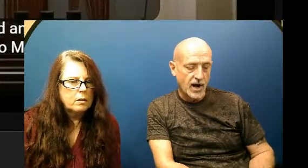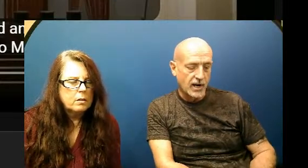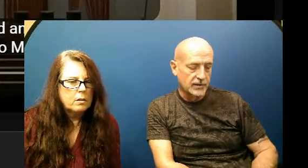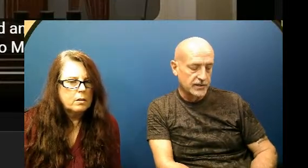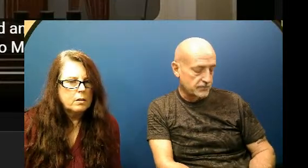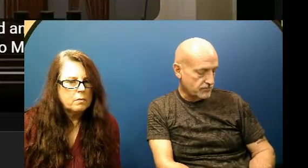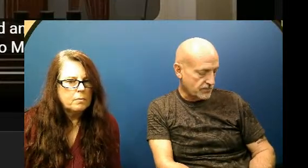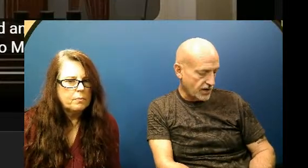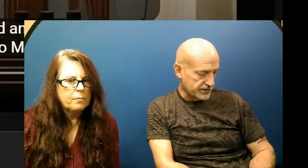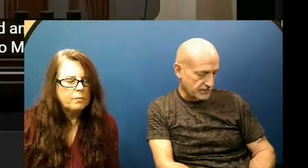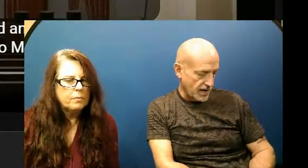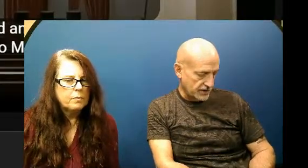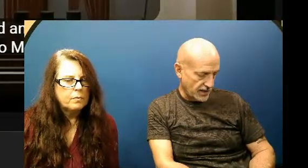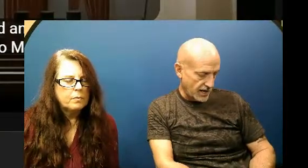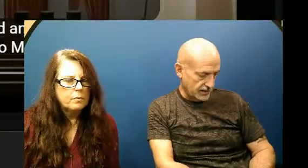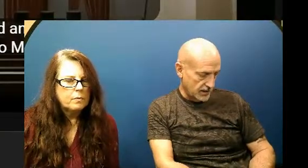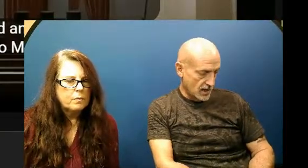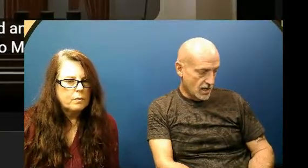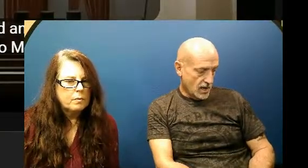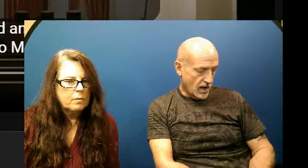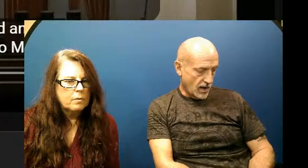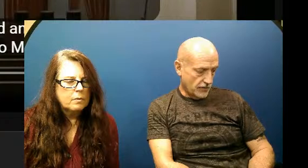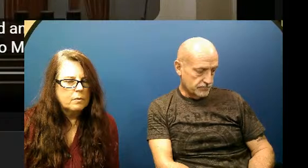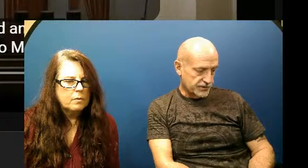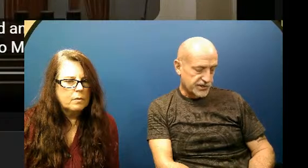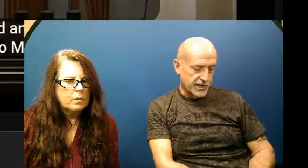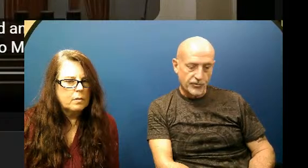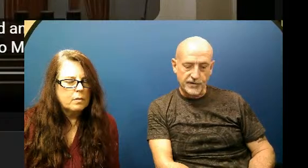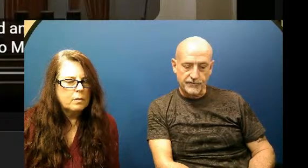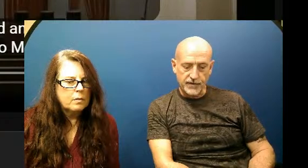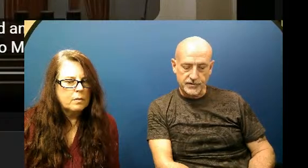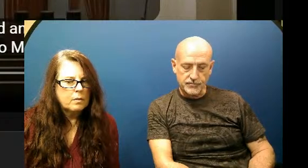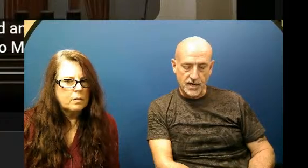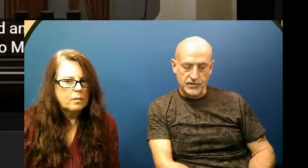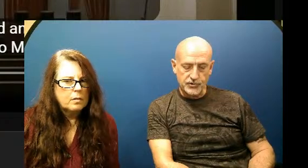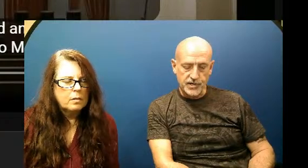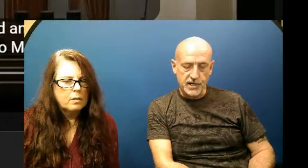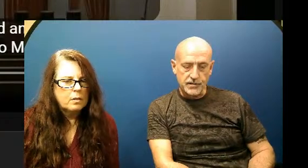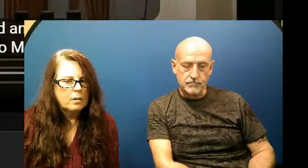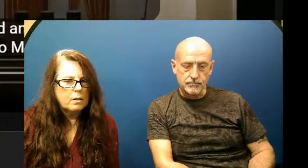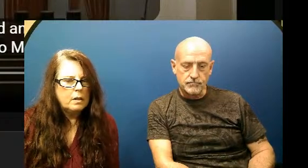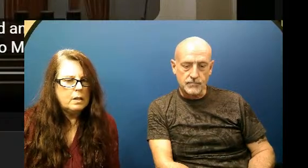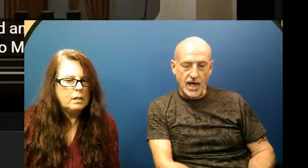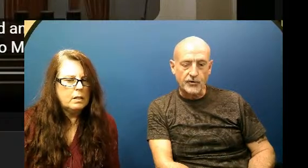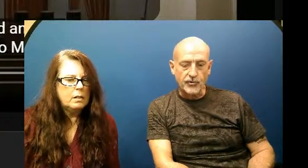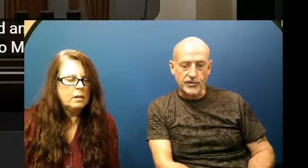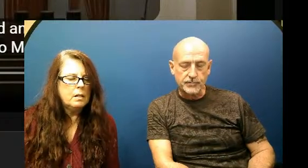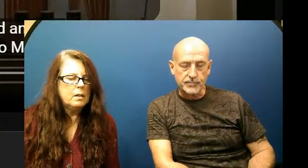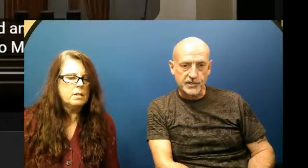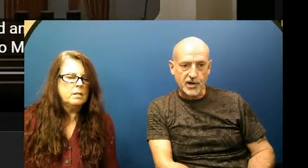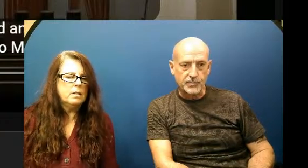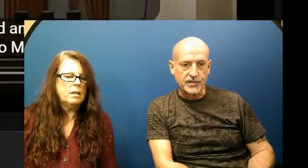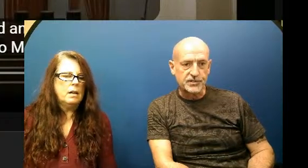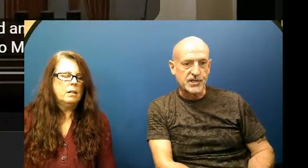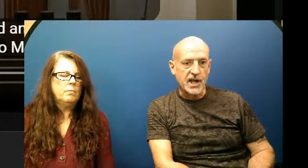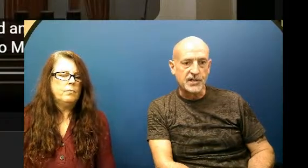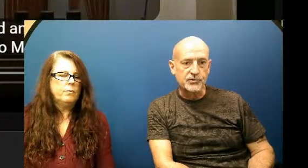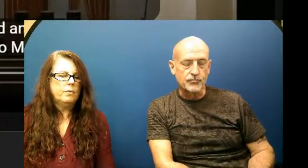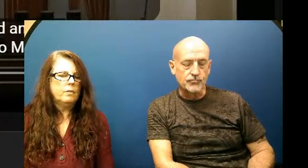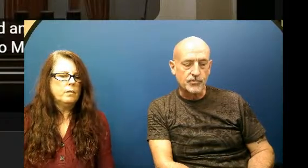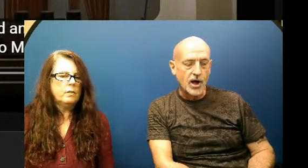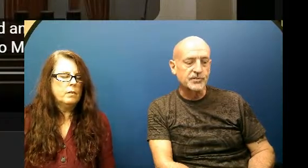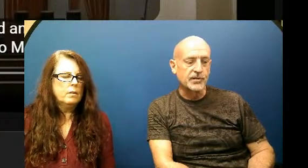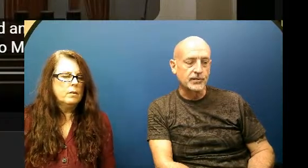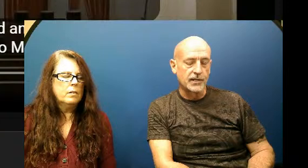These are highly customized, highly secretive and unique And he algorithms gets to each into company that that.